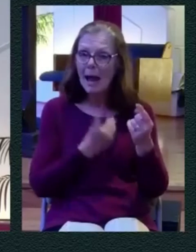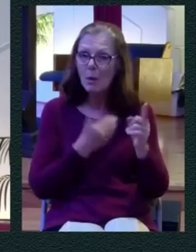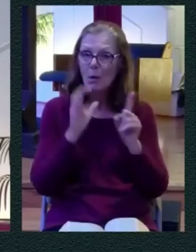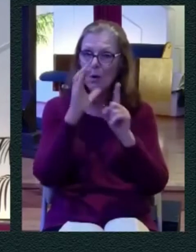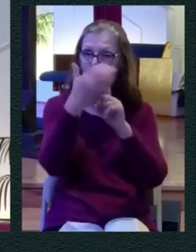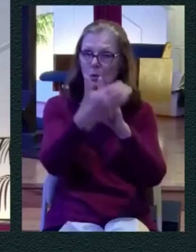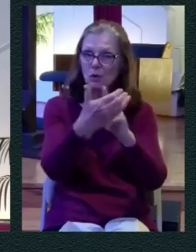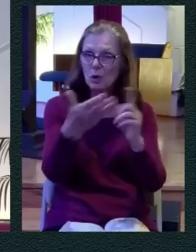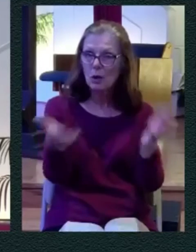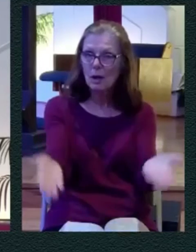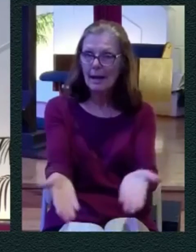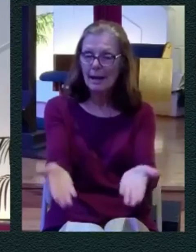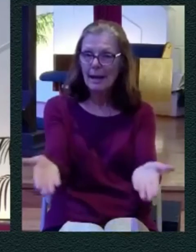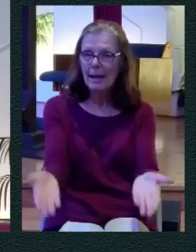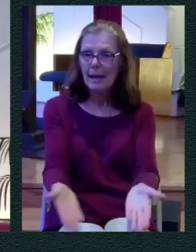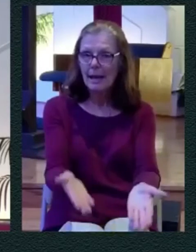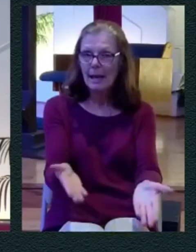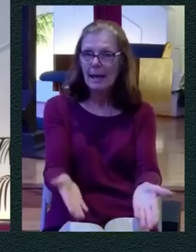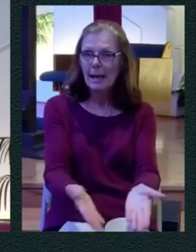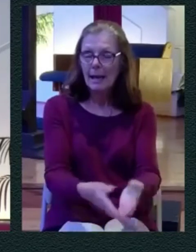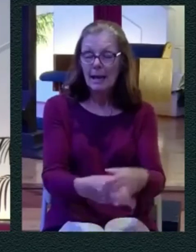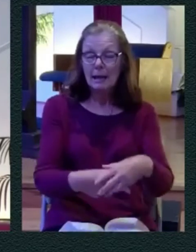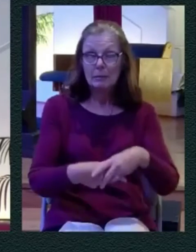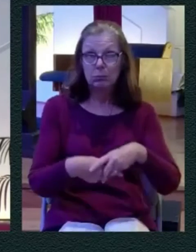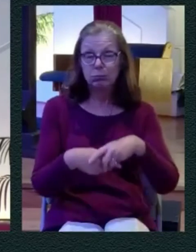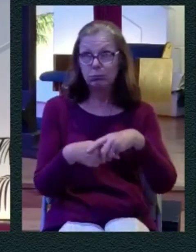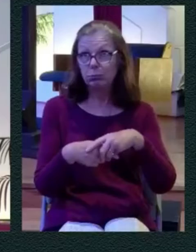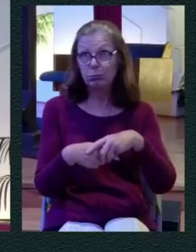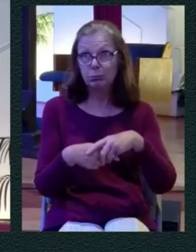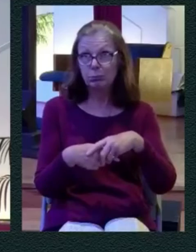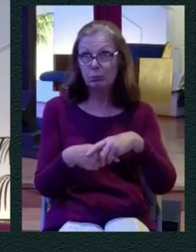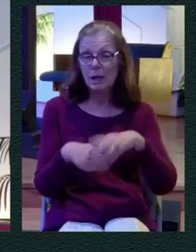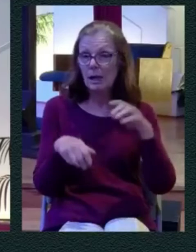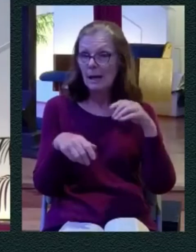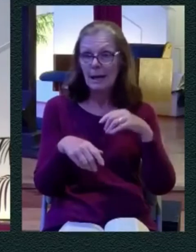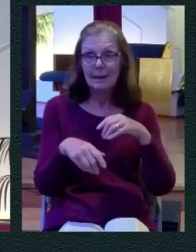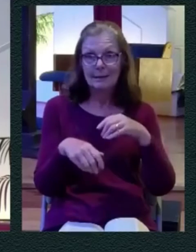Our culture has swung so wide of this.